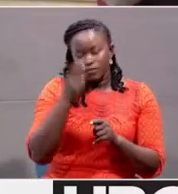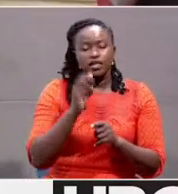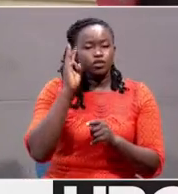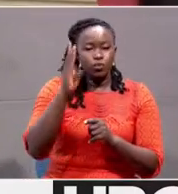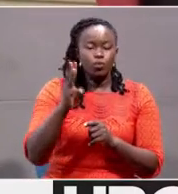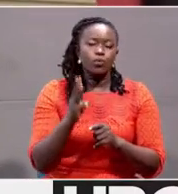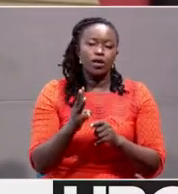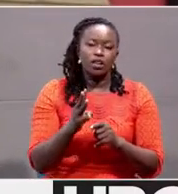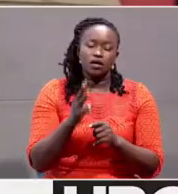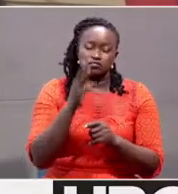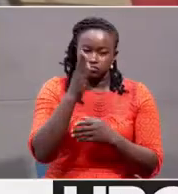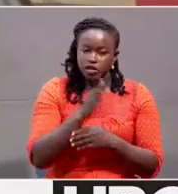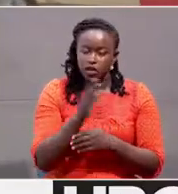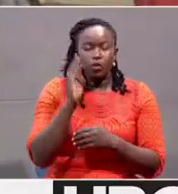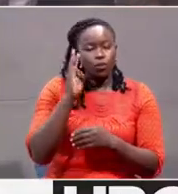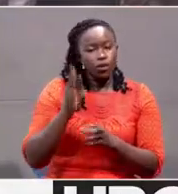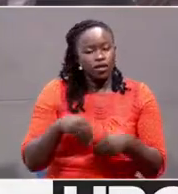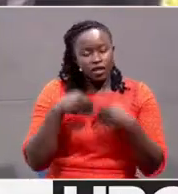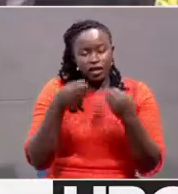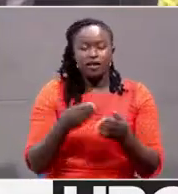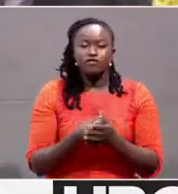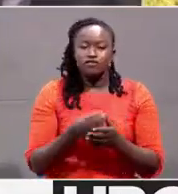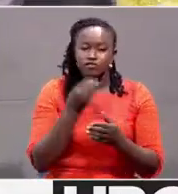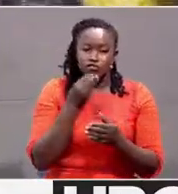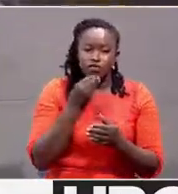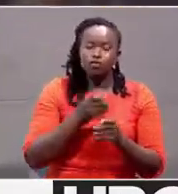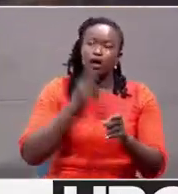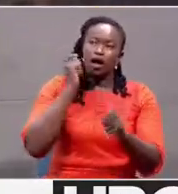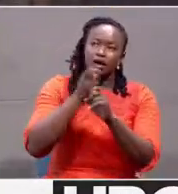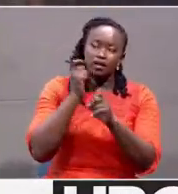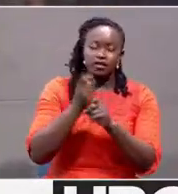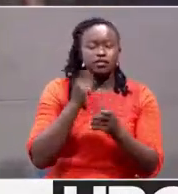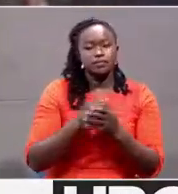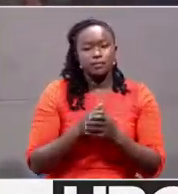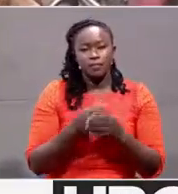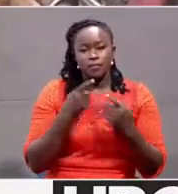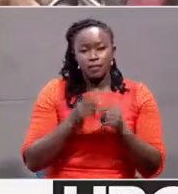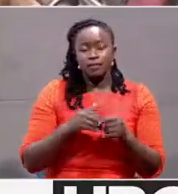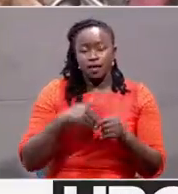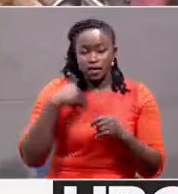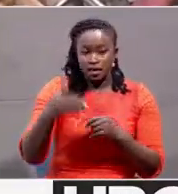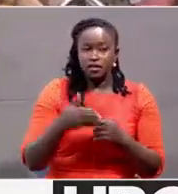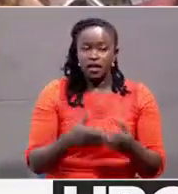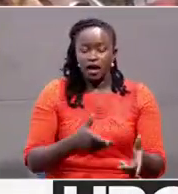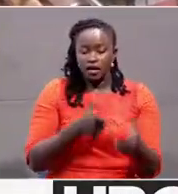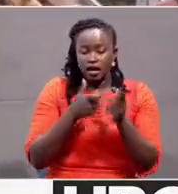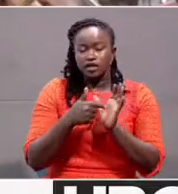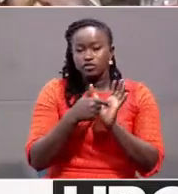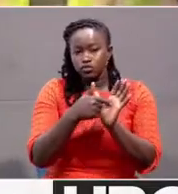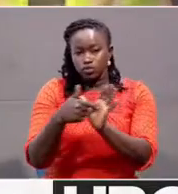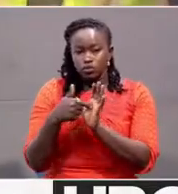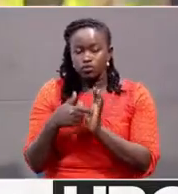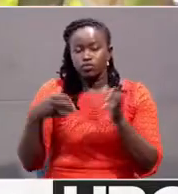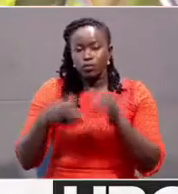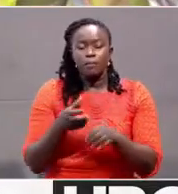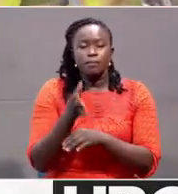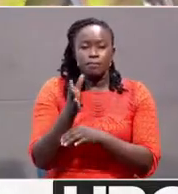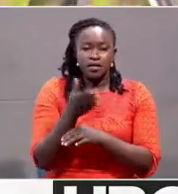are giving them food, we shall give them iron sheets. Later, recovered guns were displayed to the ministers.